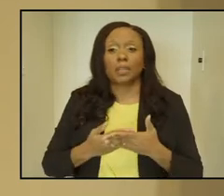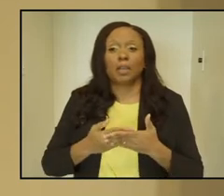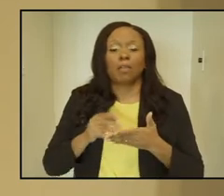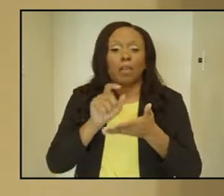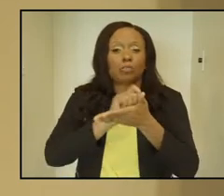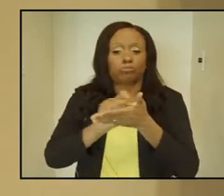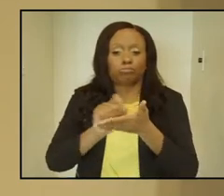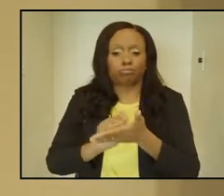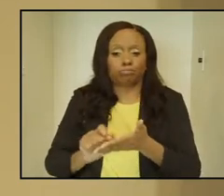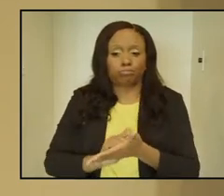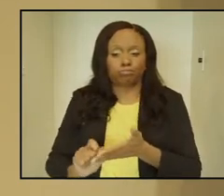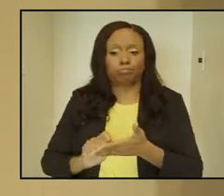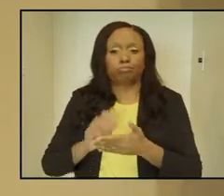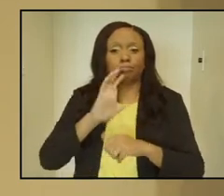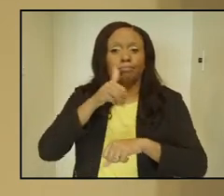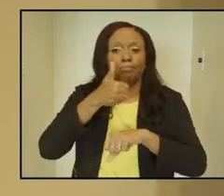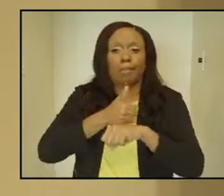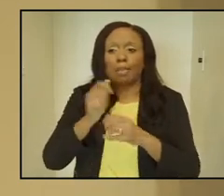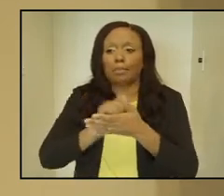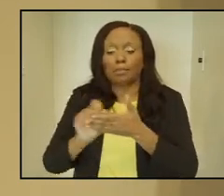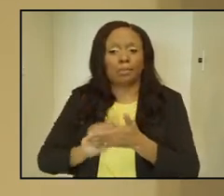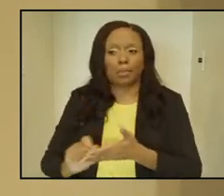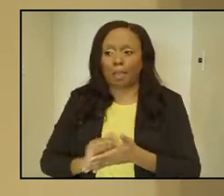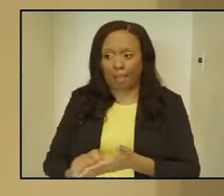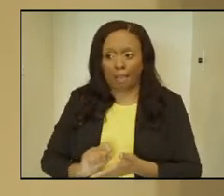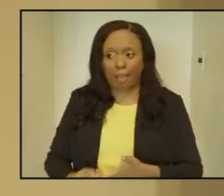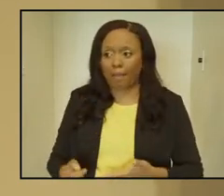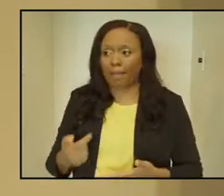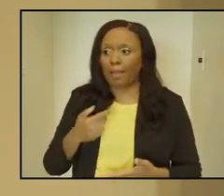Toppin. And I say so without fear of contradiction.